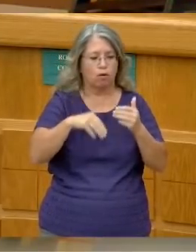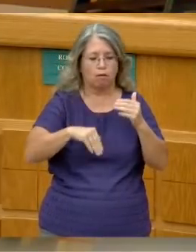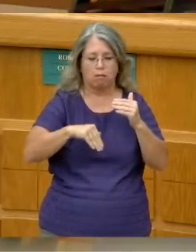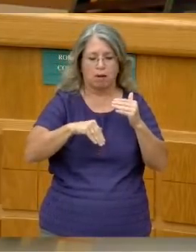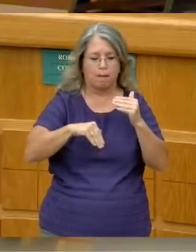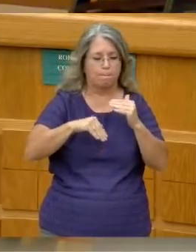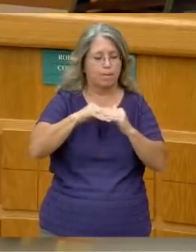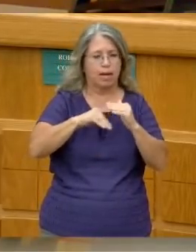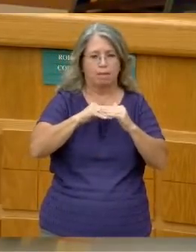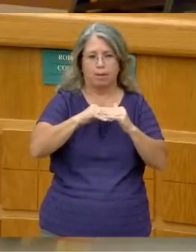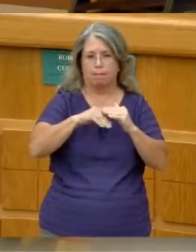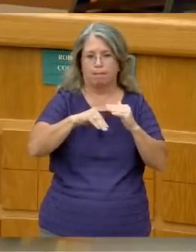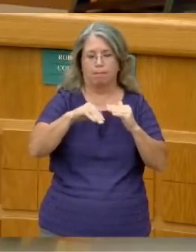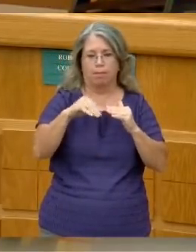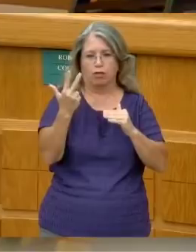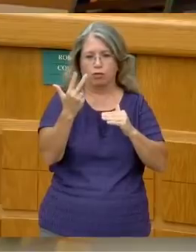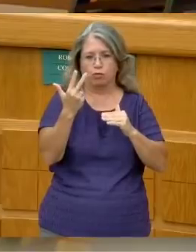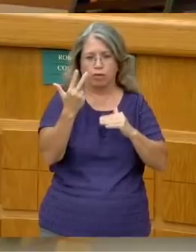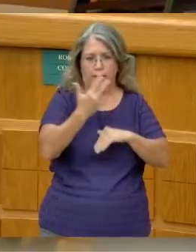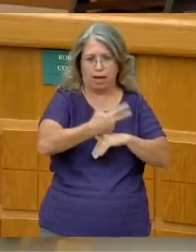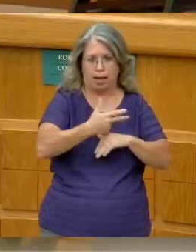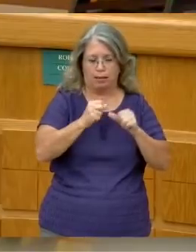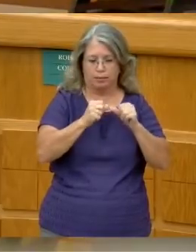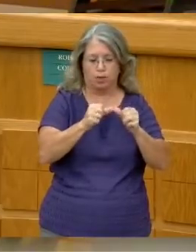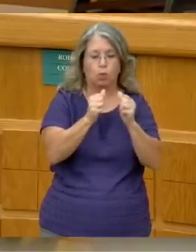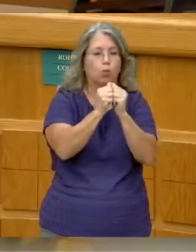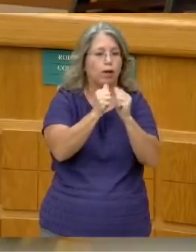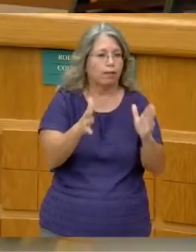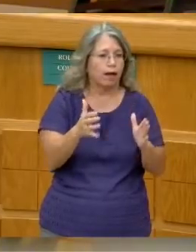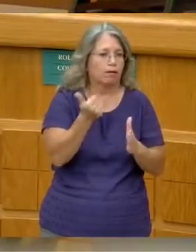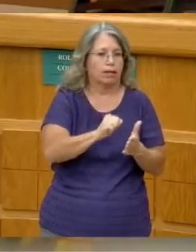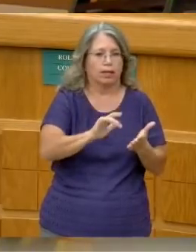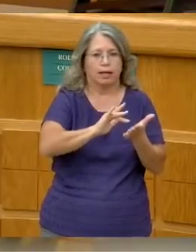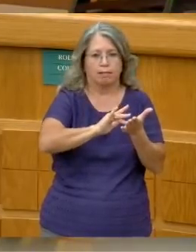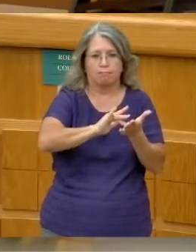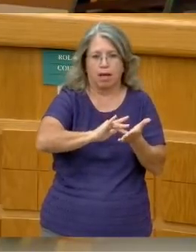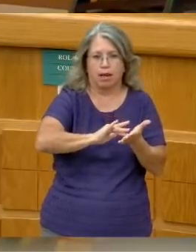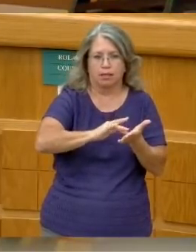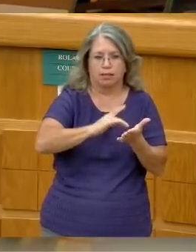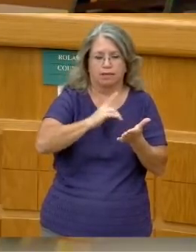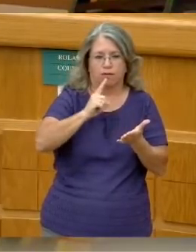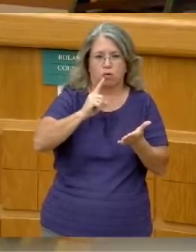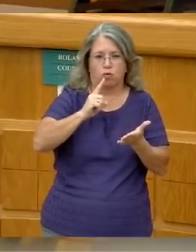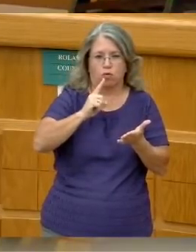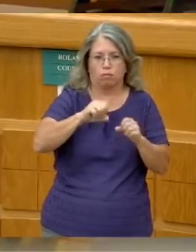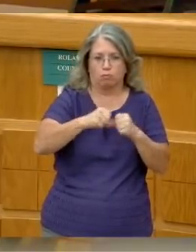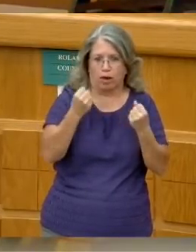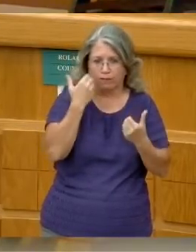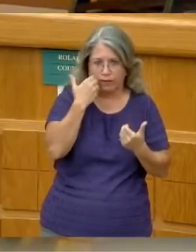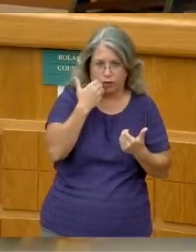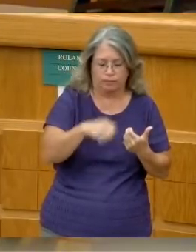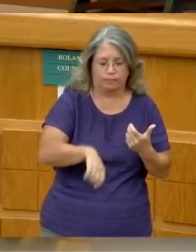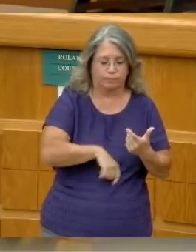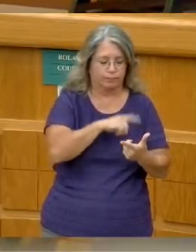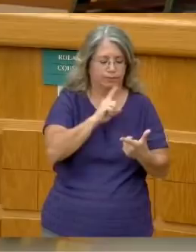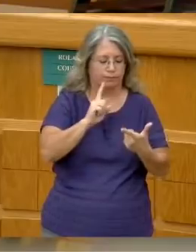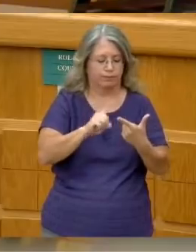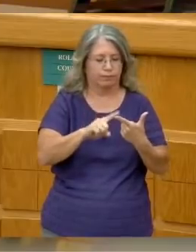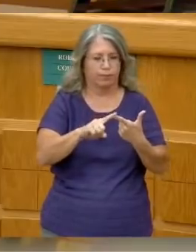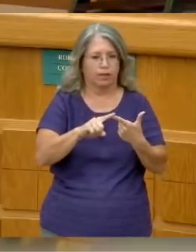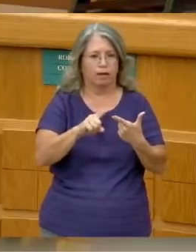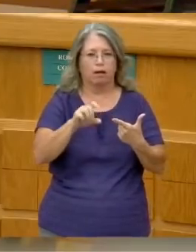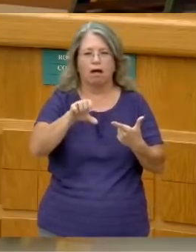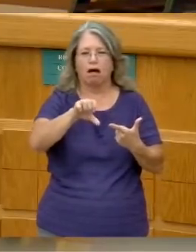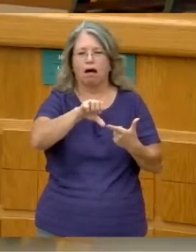consecutive days without taking Tylenol or other fever-reducing medications. Number 2, your other